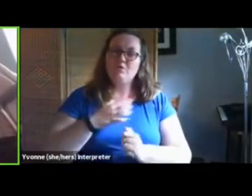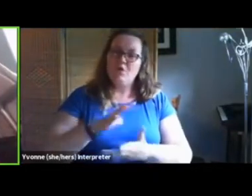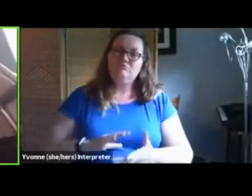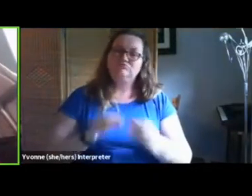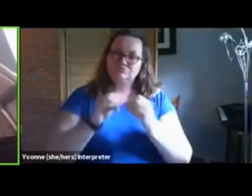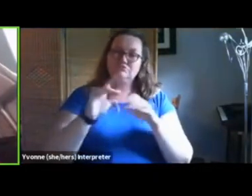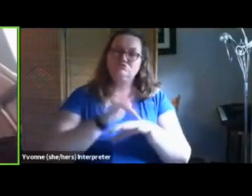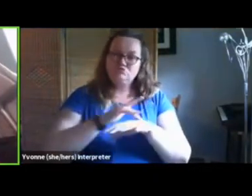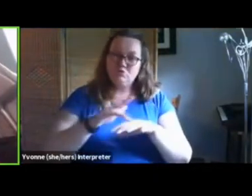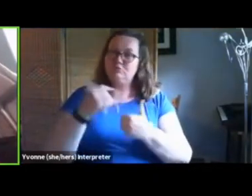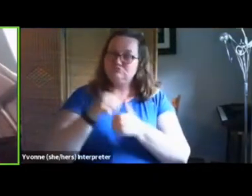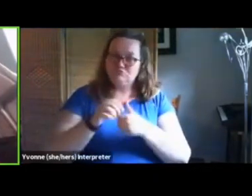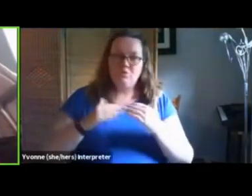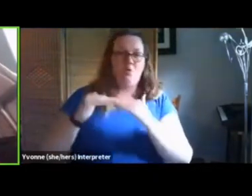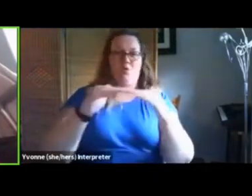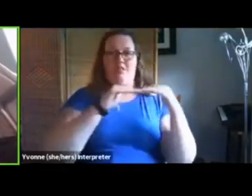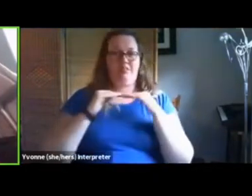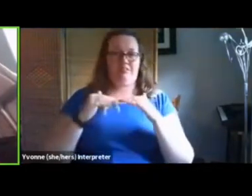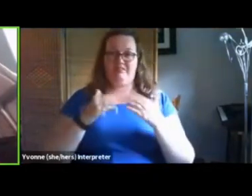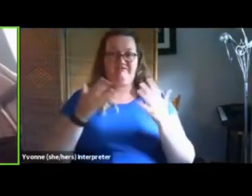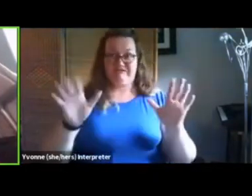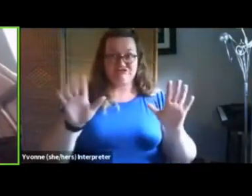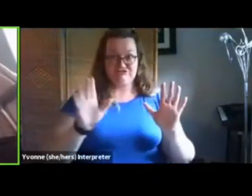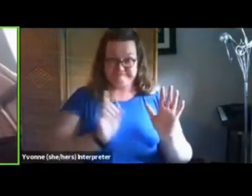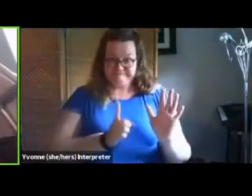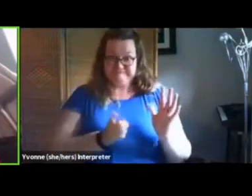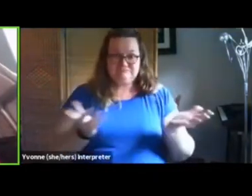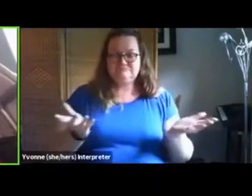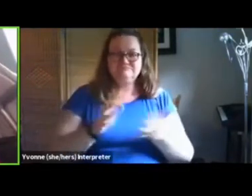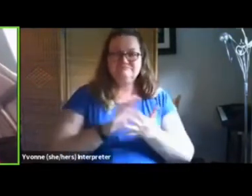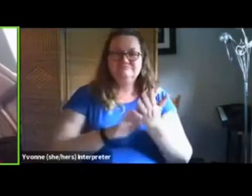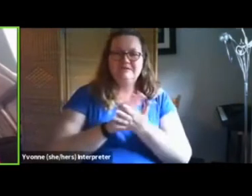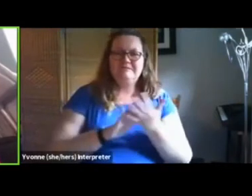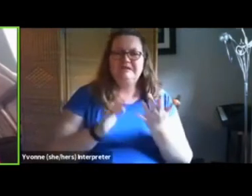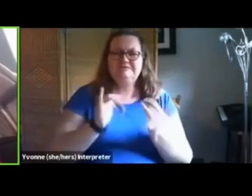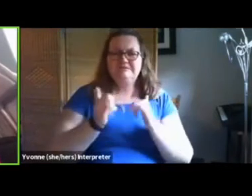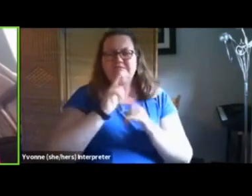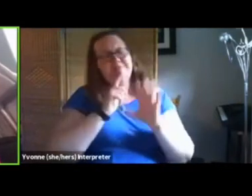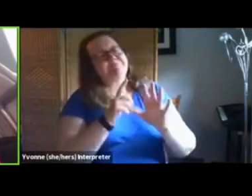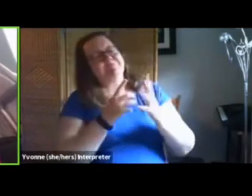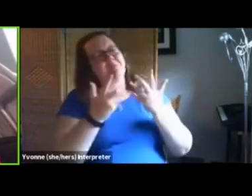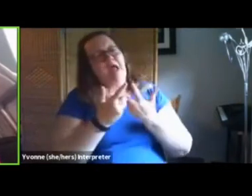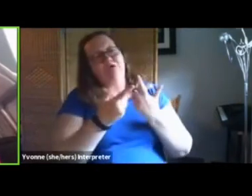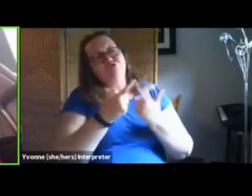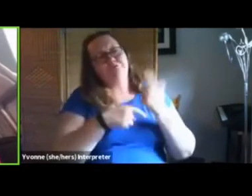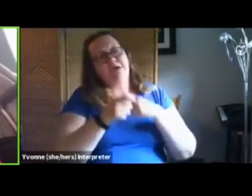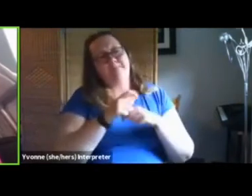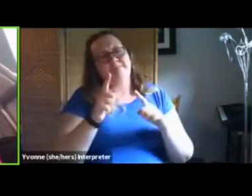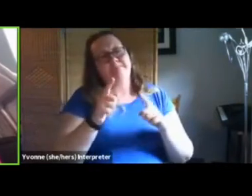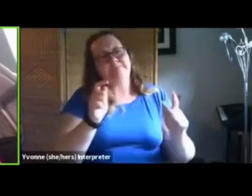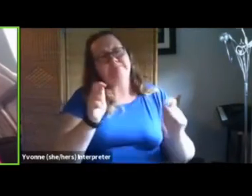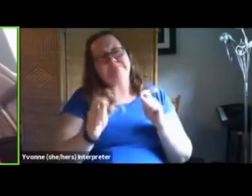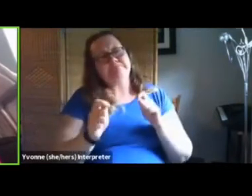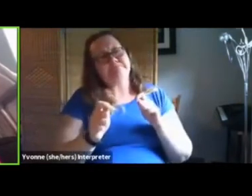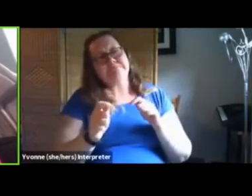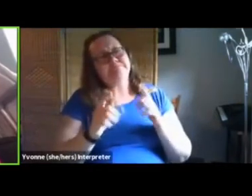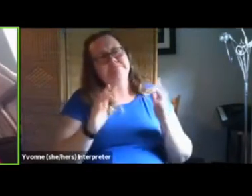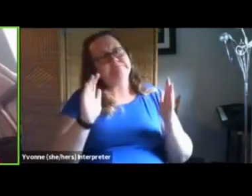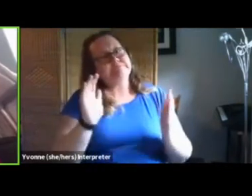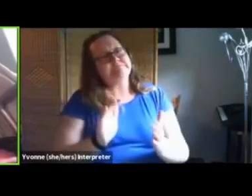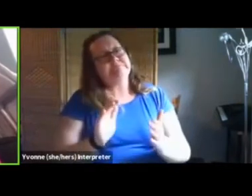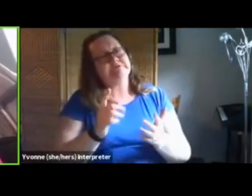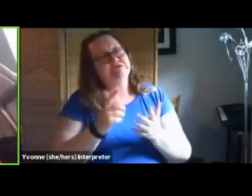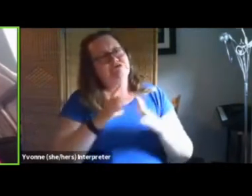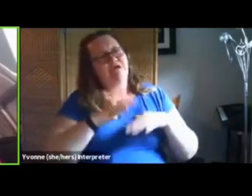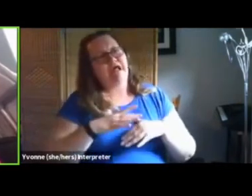when we are discussing relaxed work. People will ask, how did you go about making Sato smile with a relaxed show? When the truth